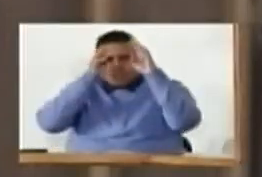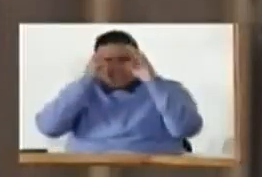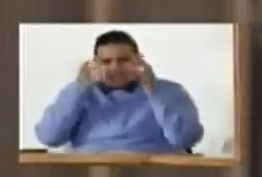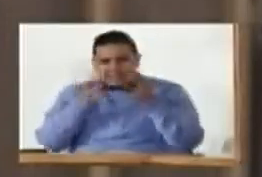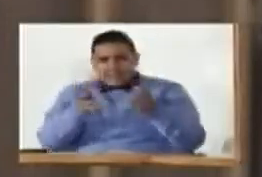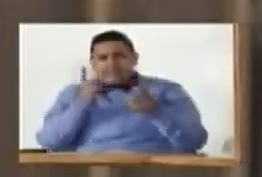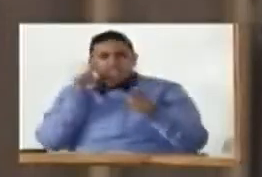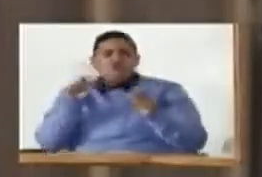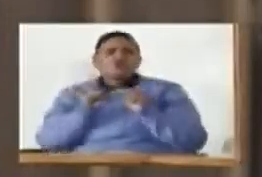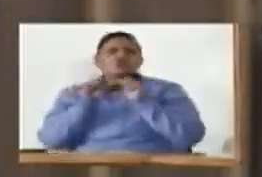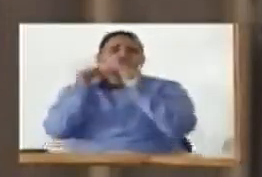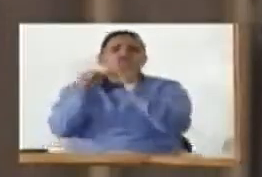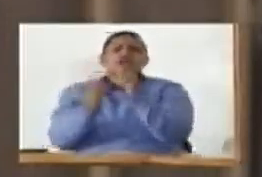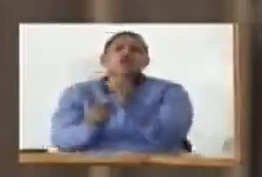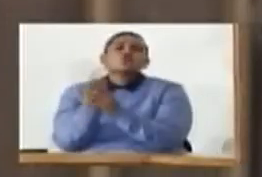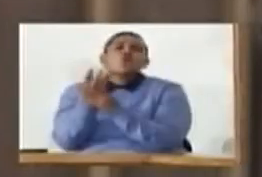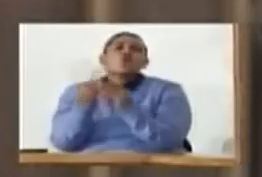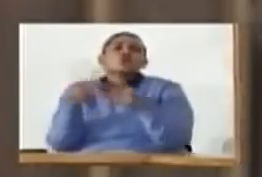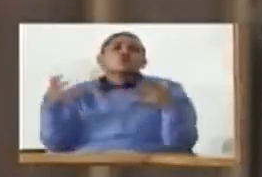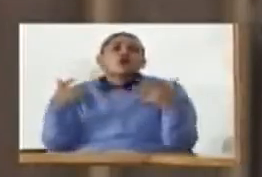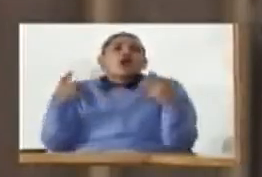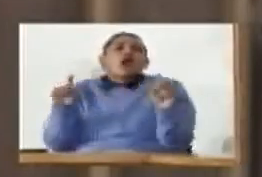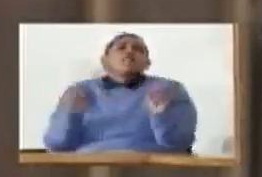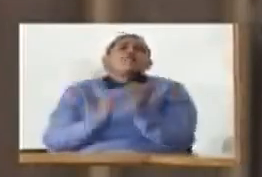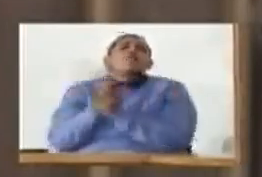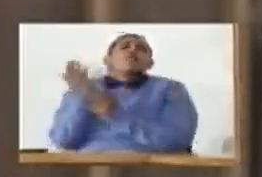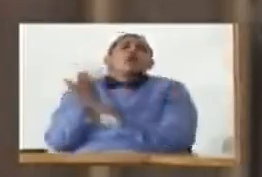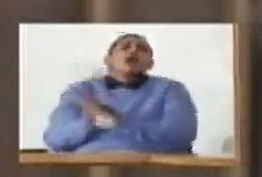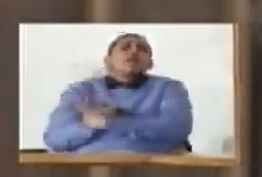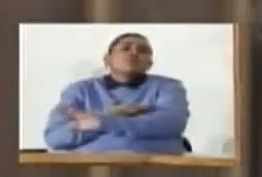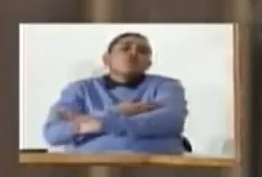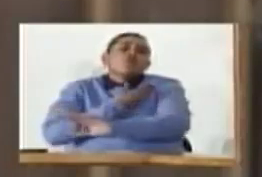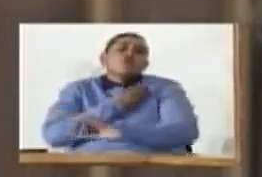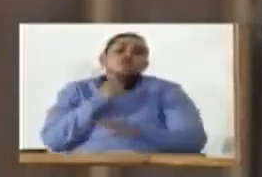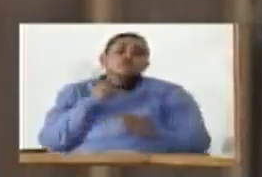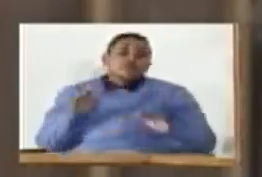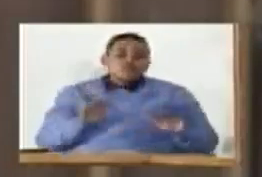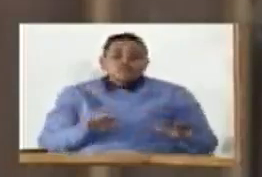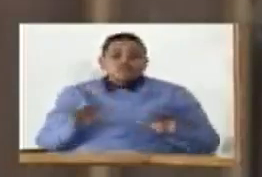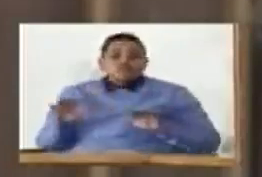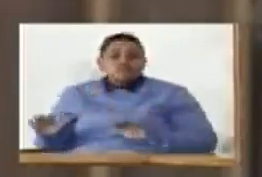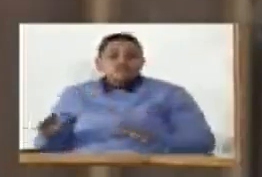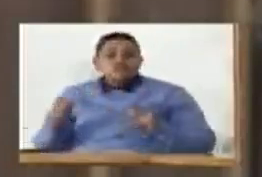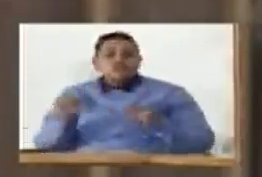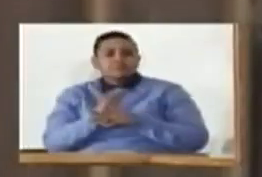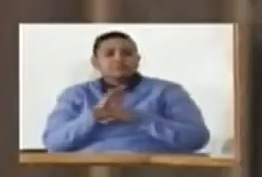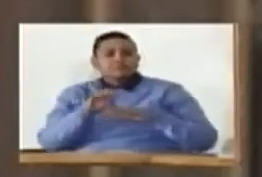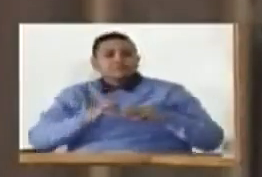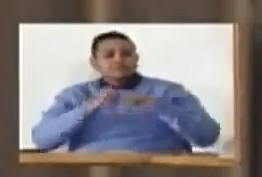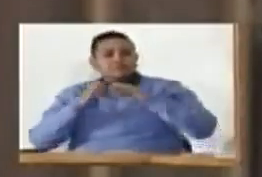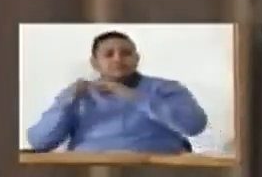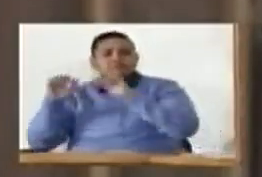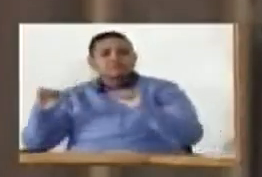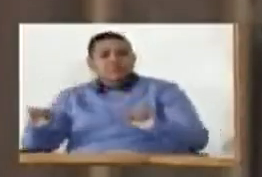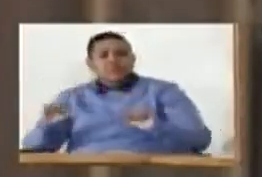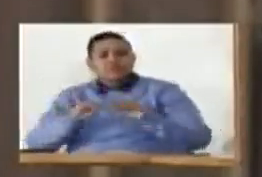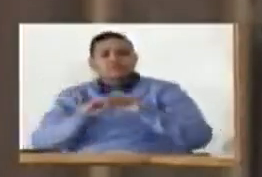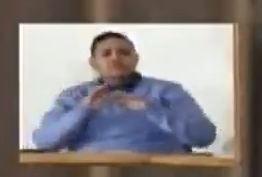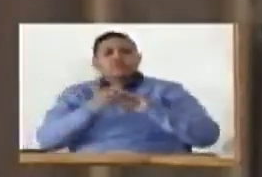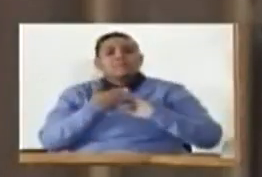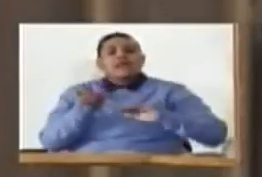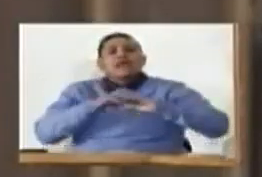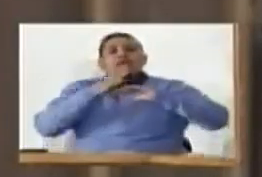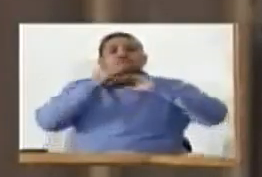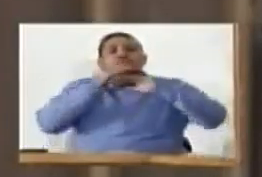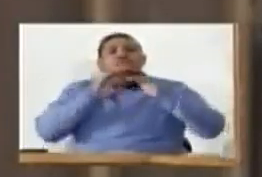for sustained growth by improving the ease of doing business in Jamaica, increasing